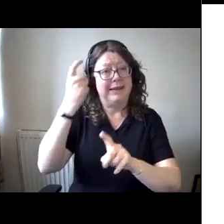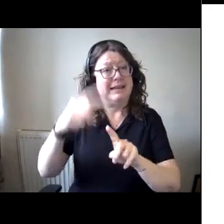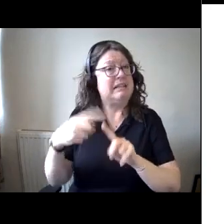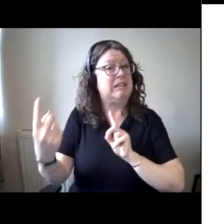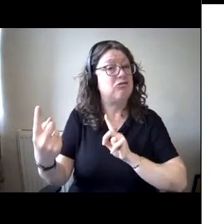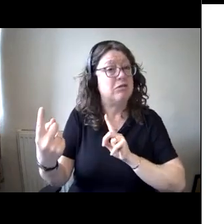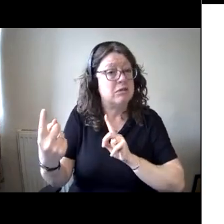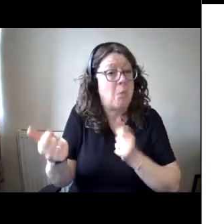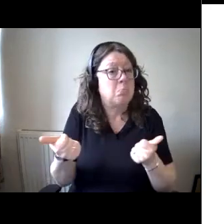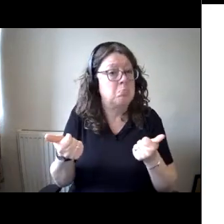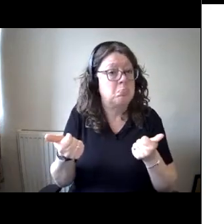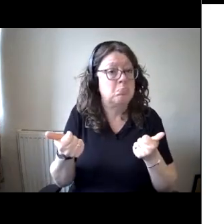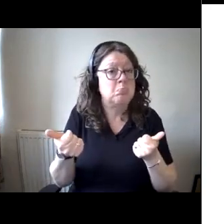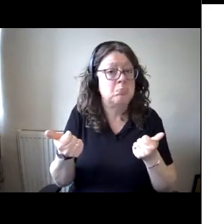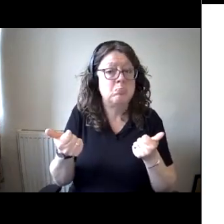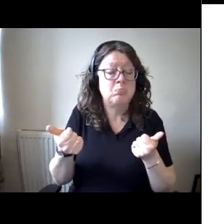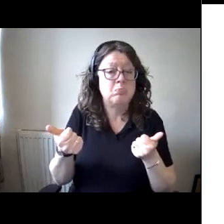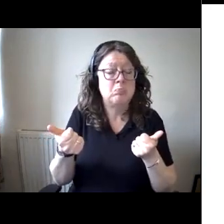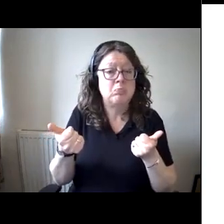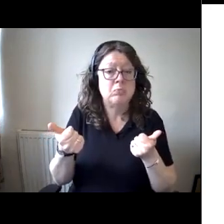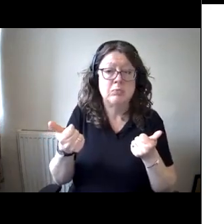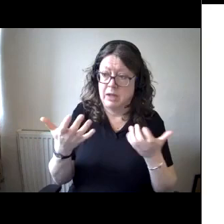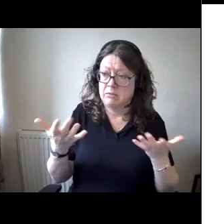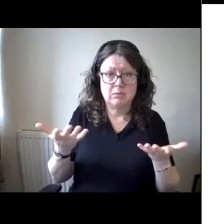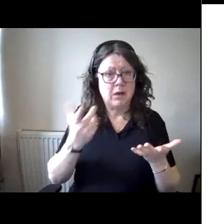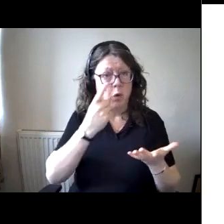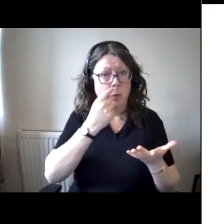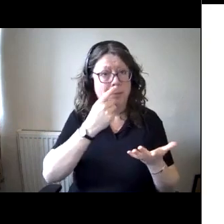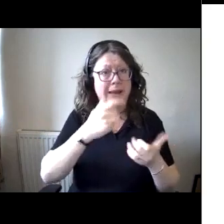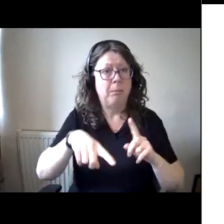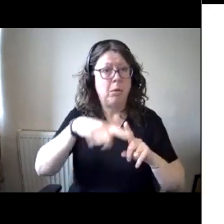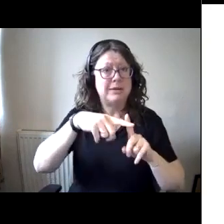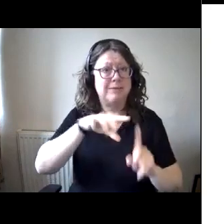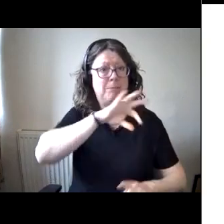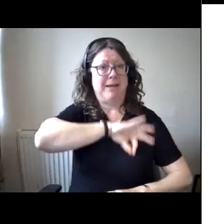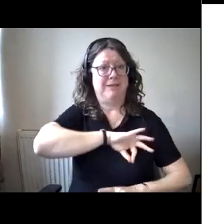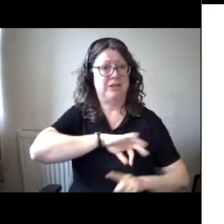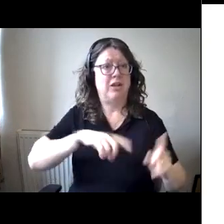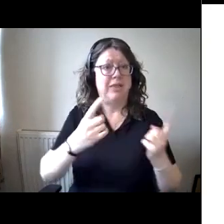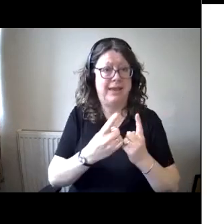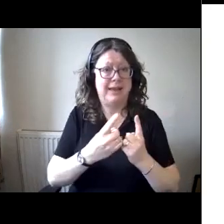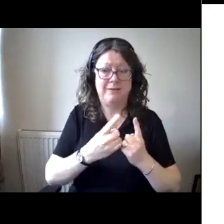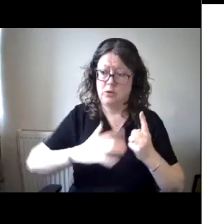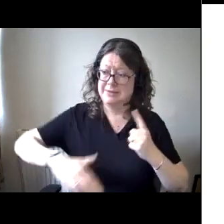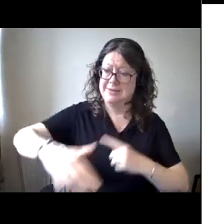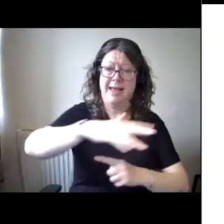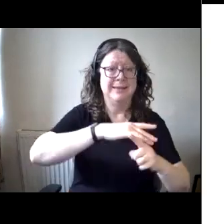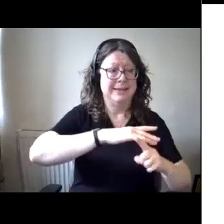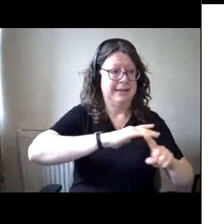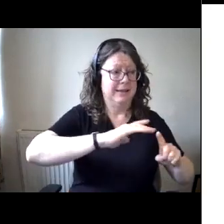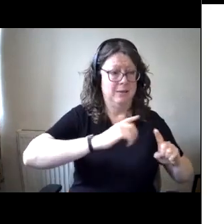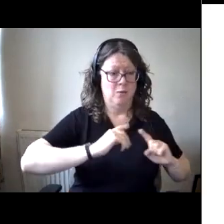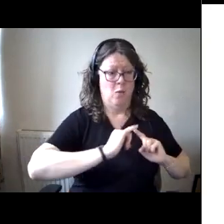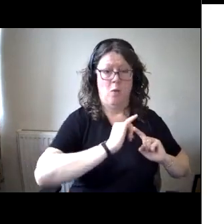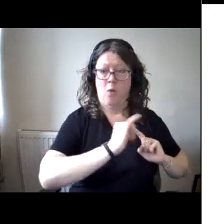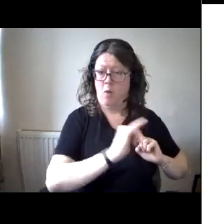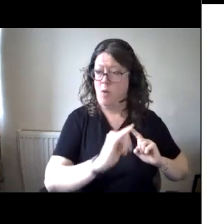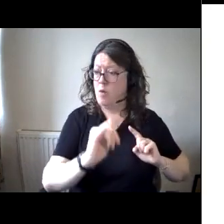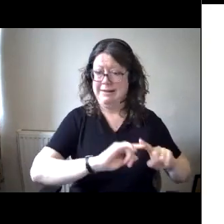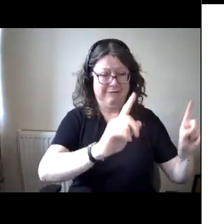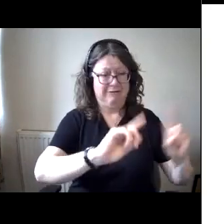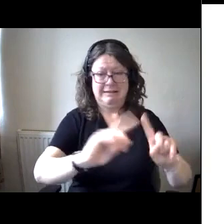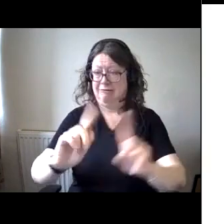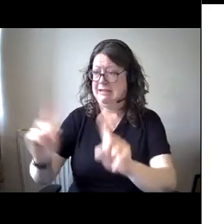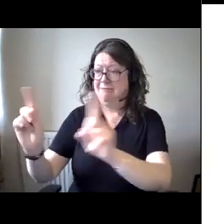so many different ways of thinking in our societies. And in